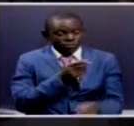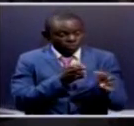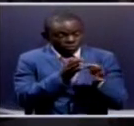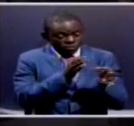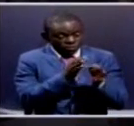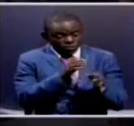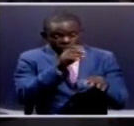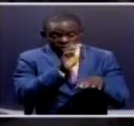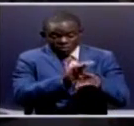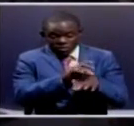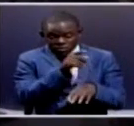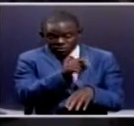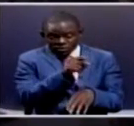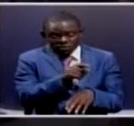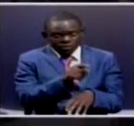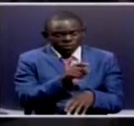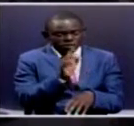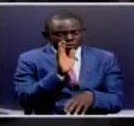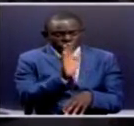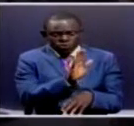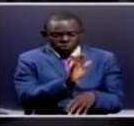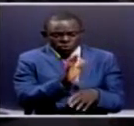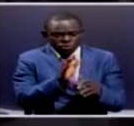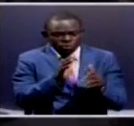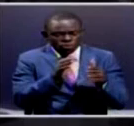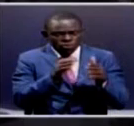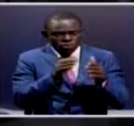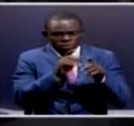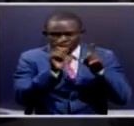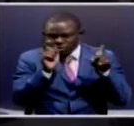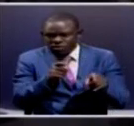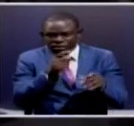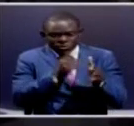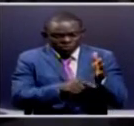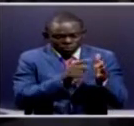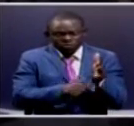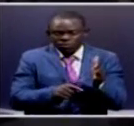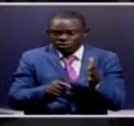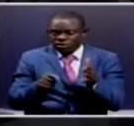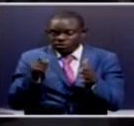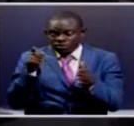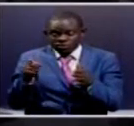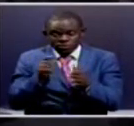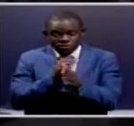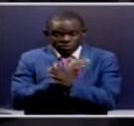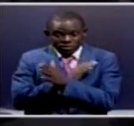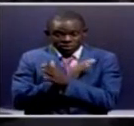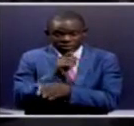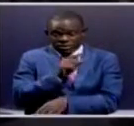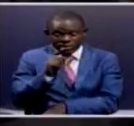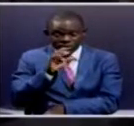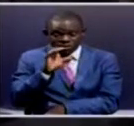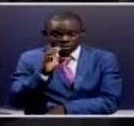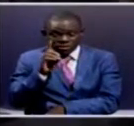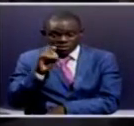for Inter-Party Dialogue. And that's why we think that the church would be the suitable organization to run